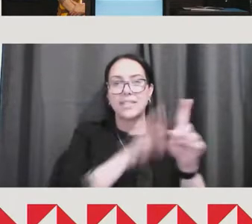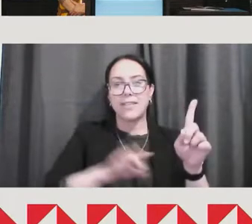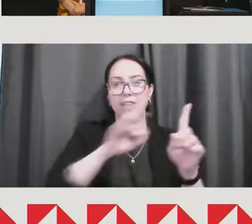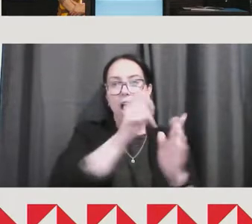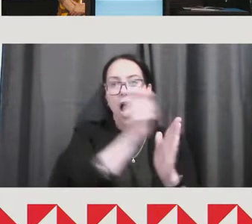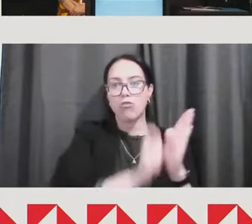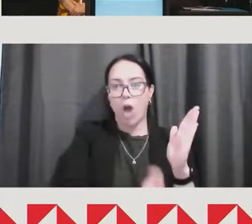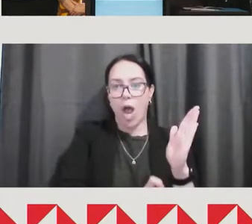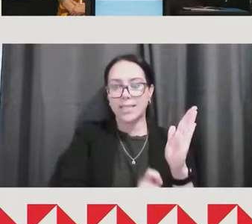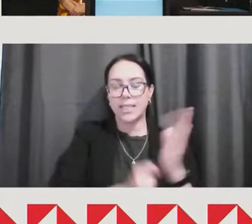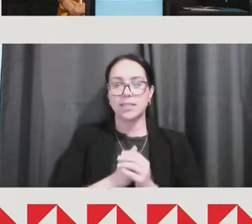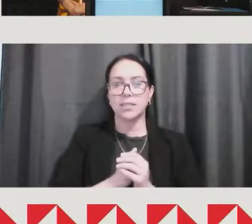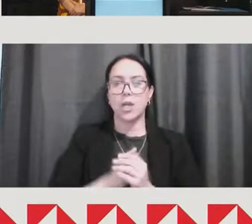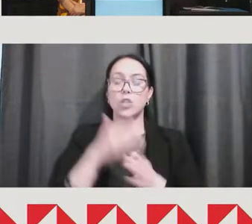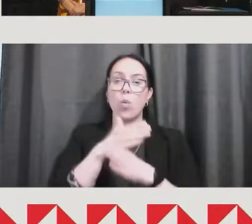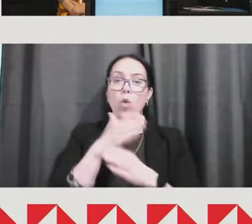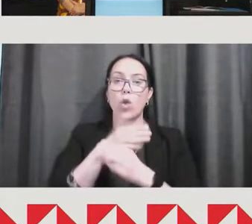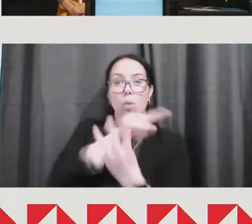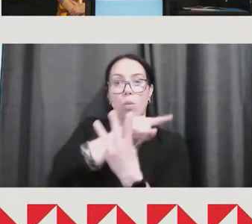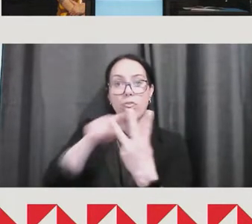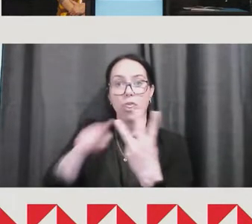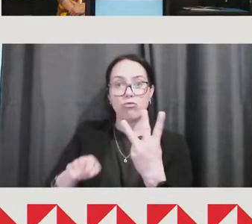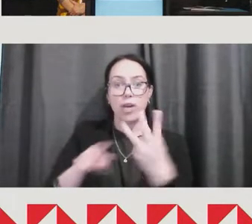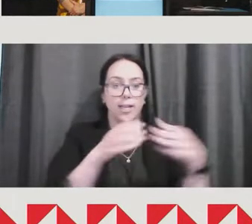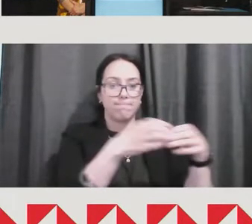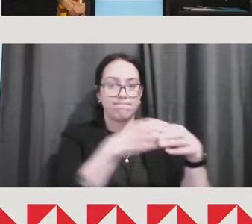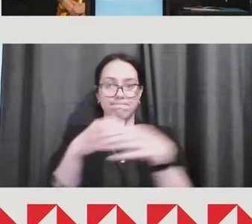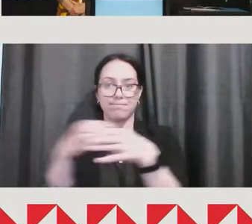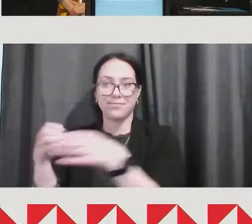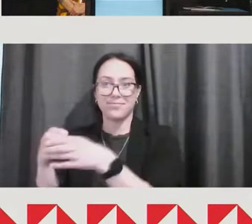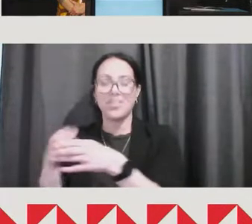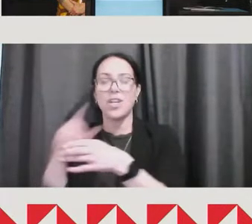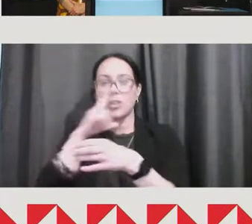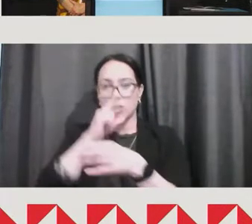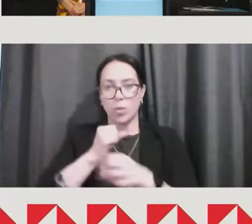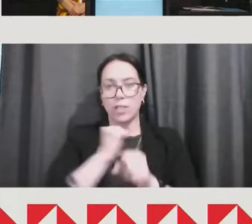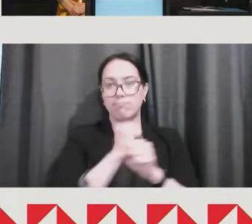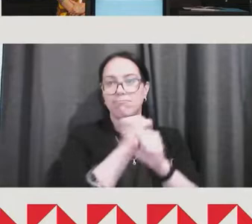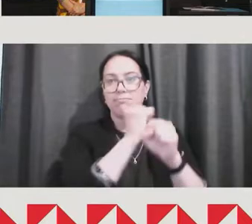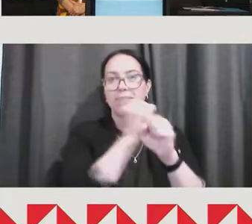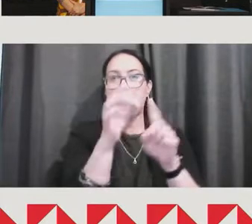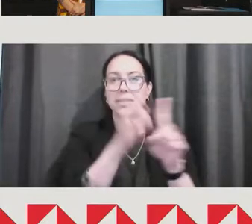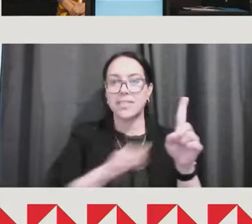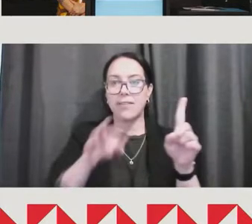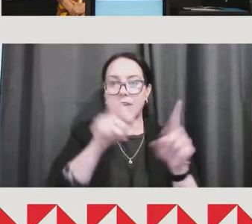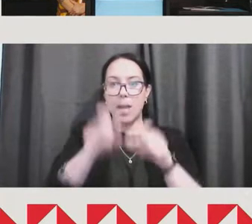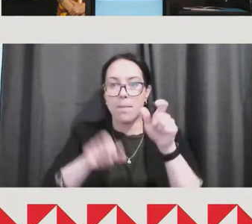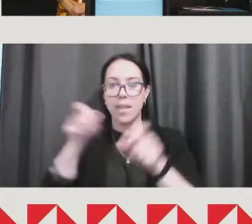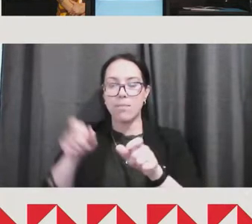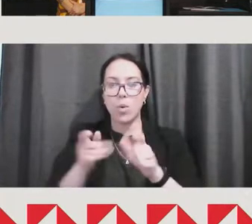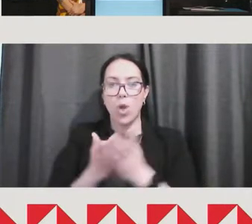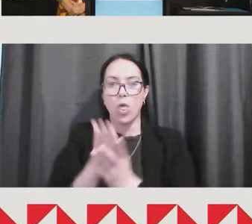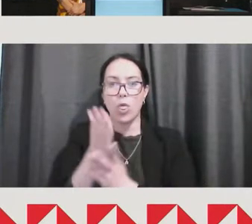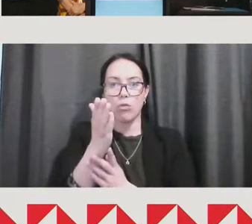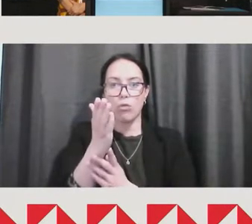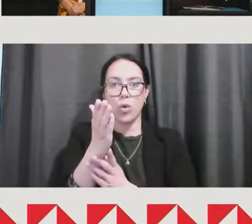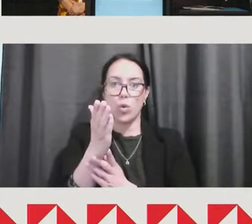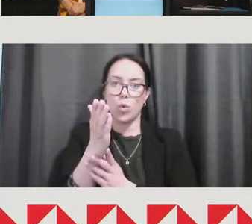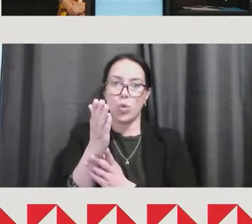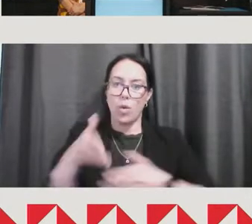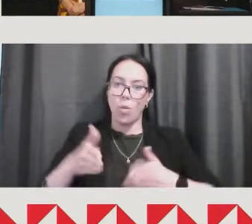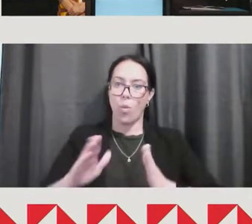are Paramount in our Fringe community so that we can continue to push Pacifica people through channels such as this